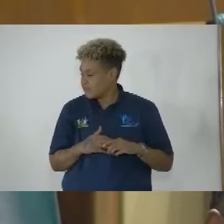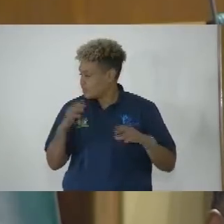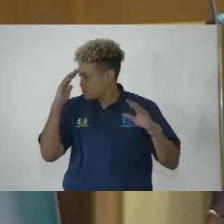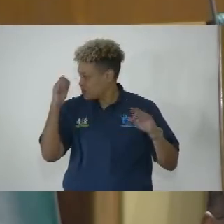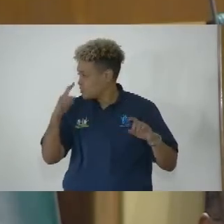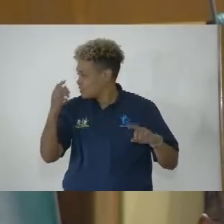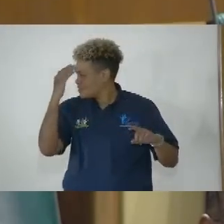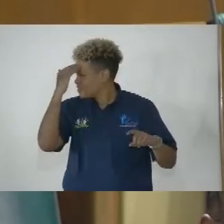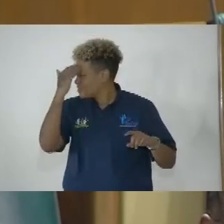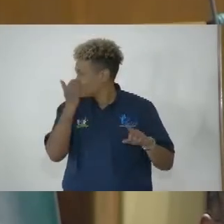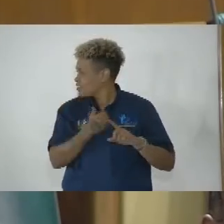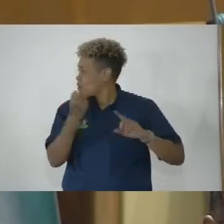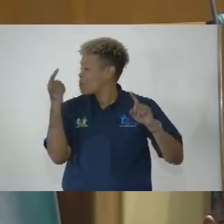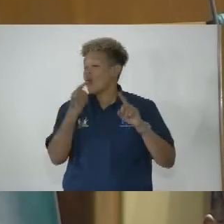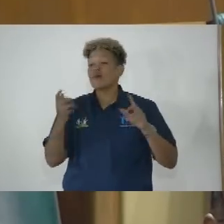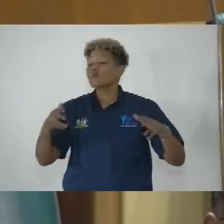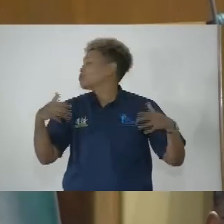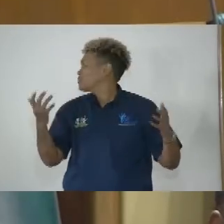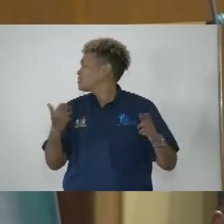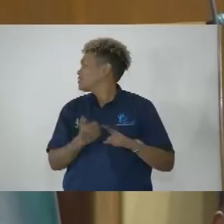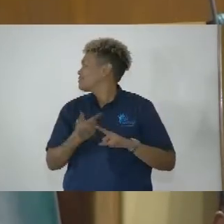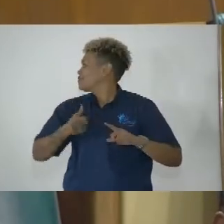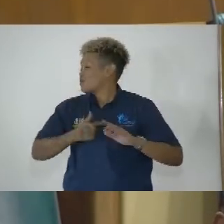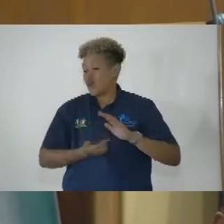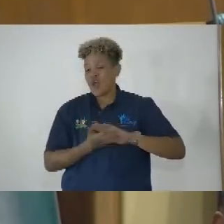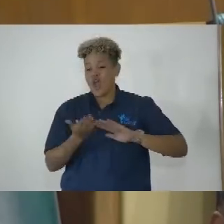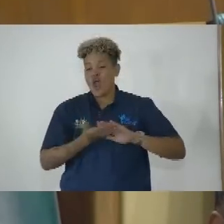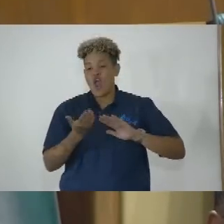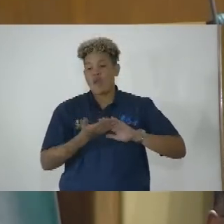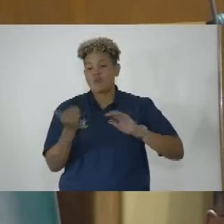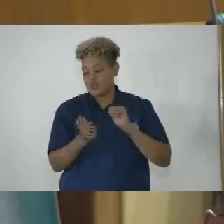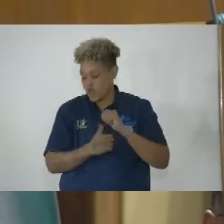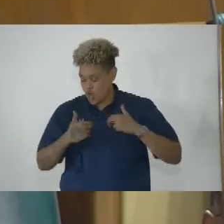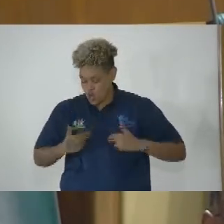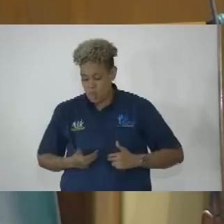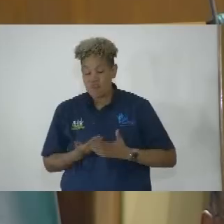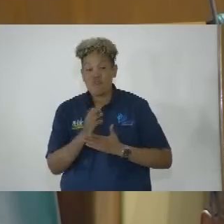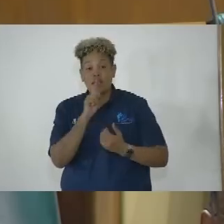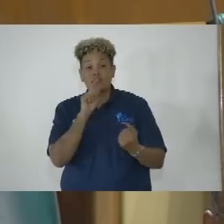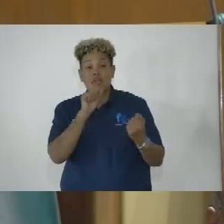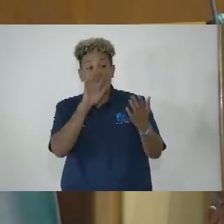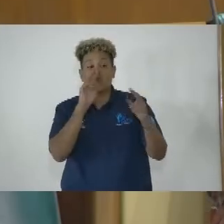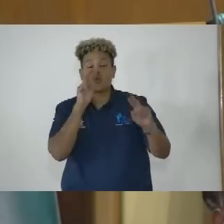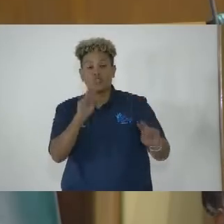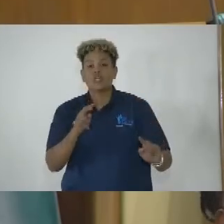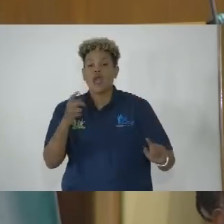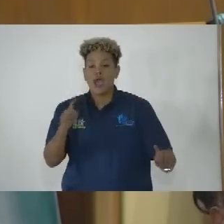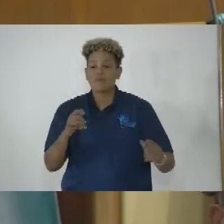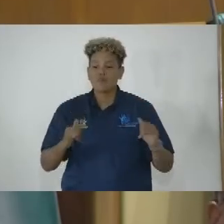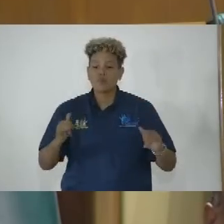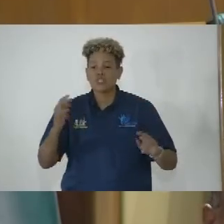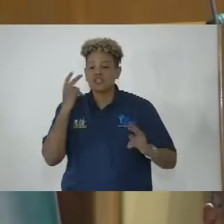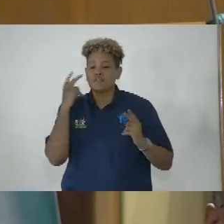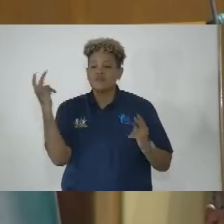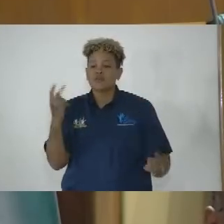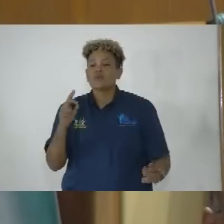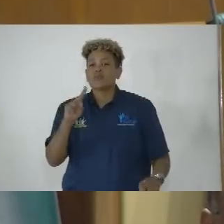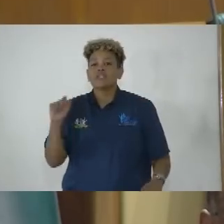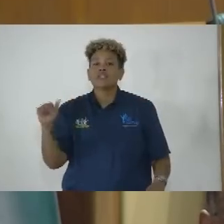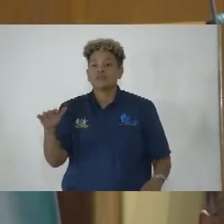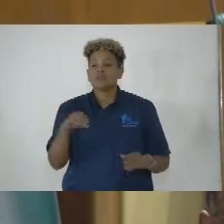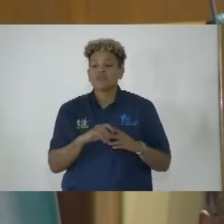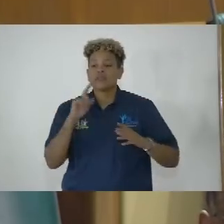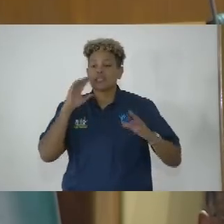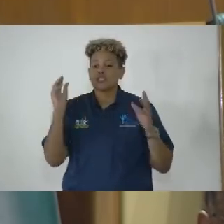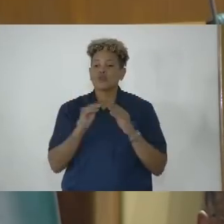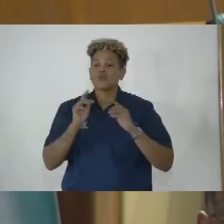know, the point is that we are operating under a human rights approach which views disability in a